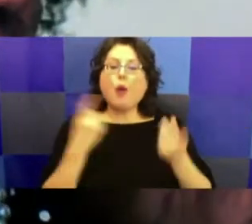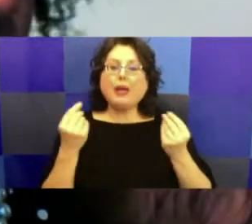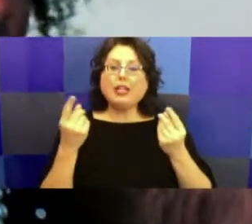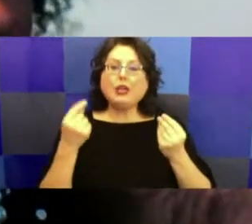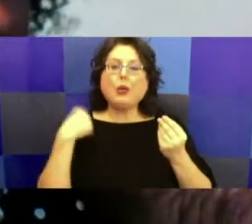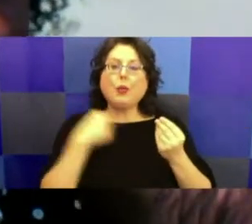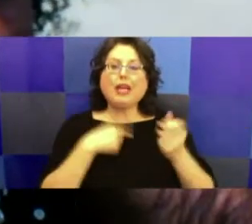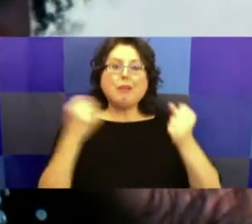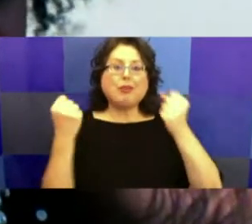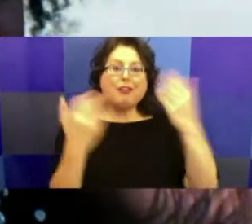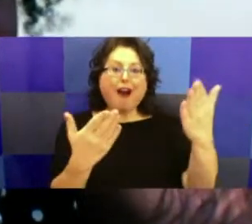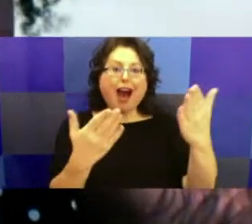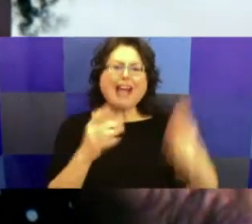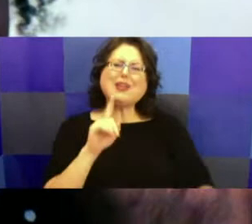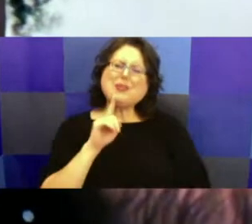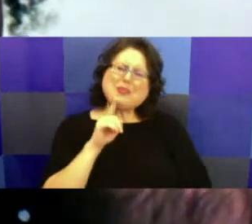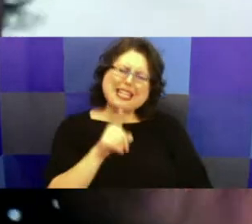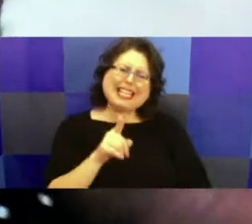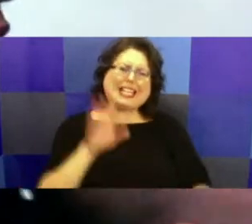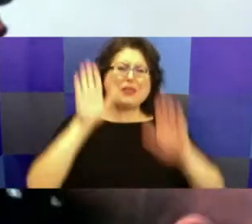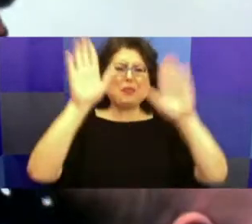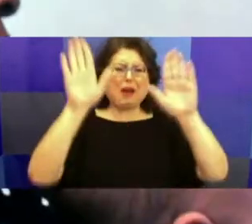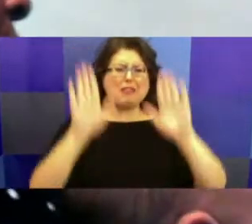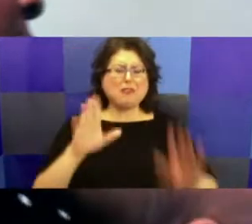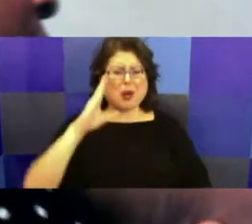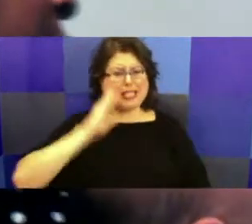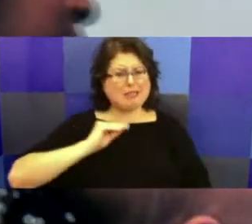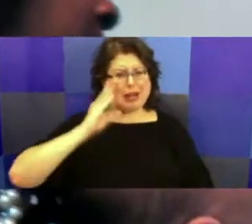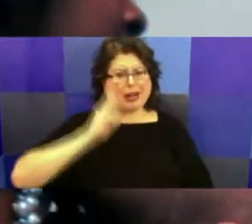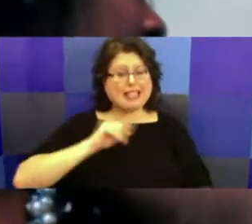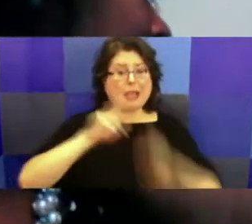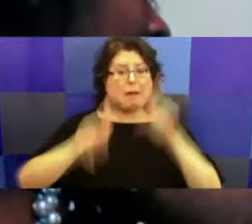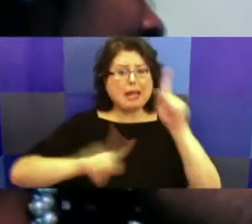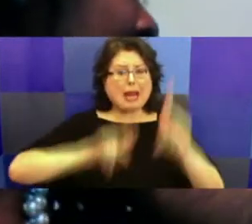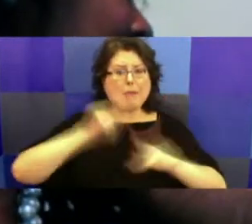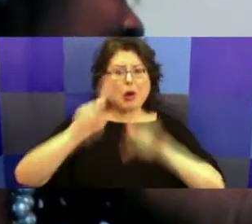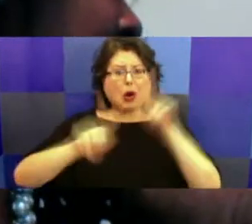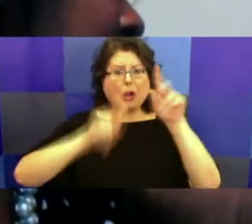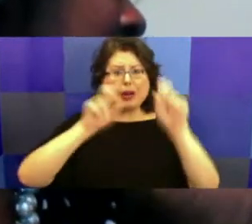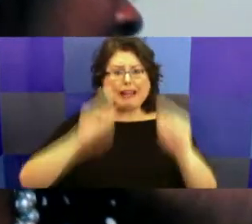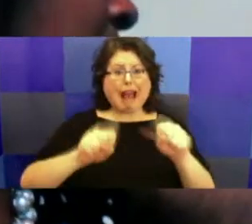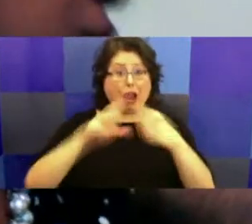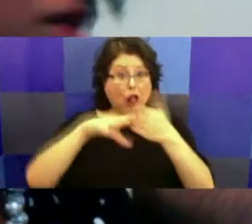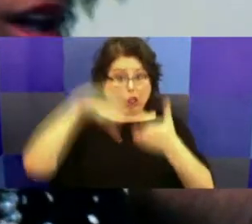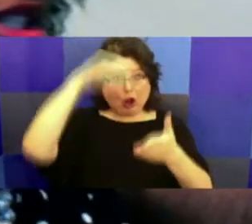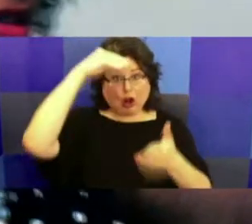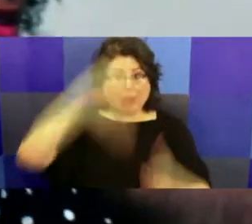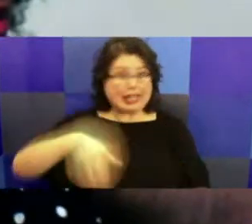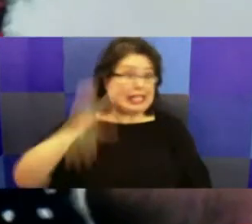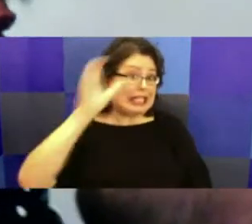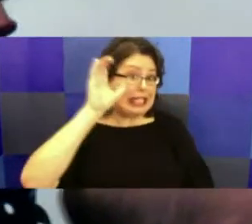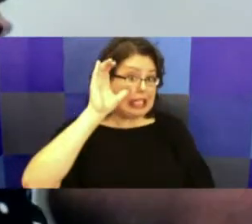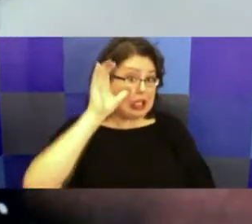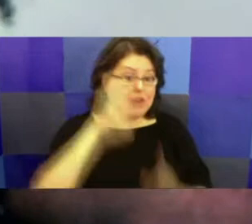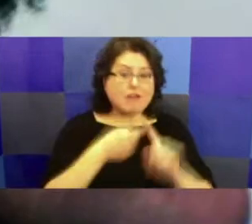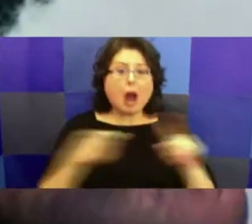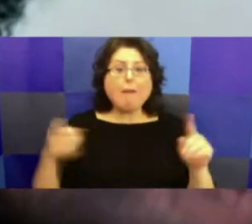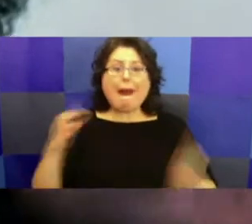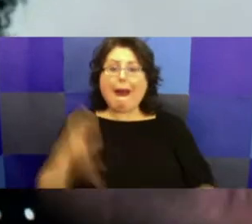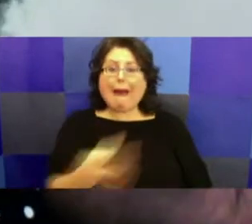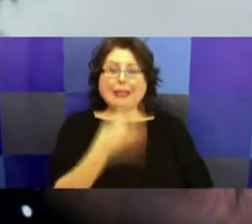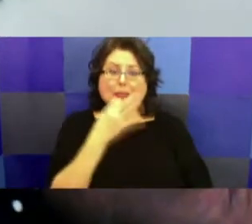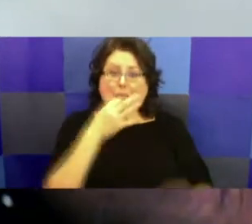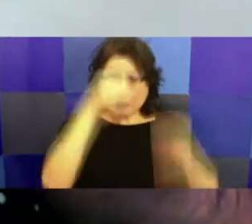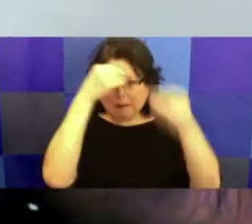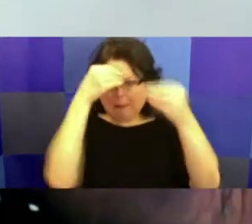a really wonderful experience where people get to learn and hear from experts across different fields,